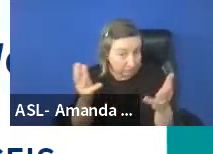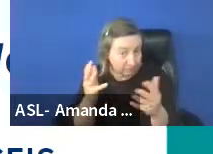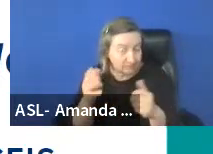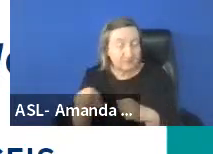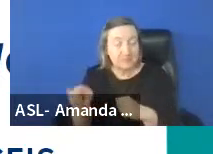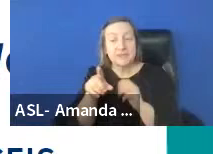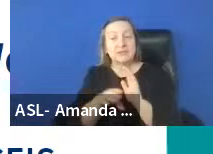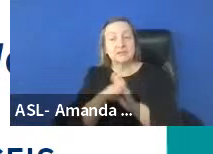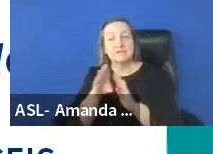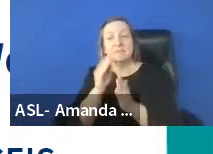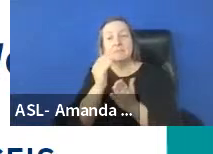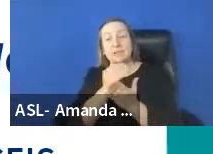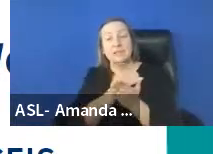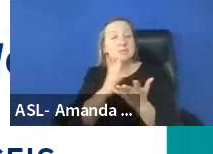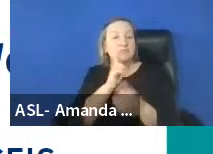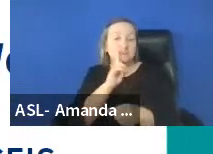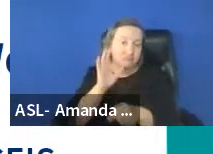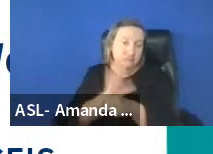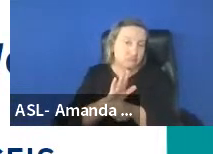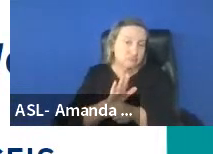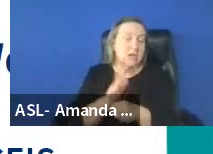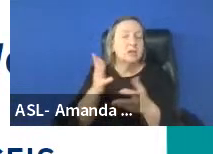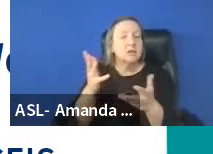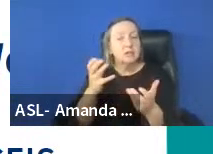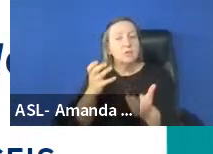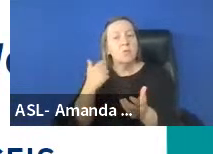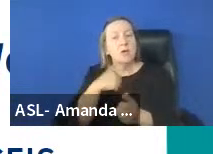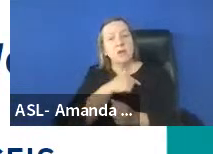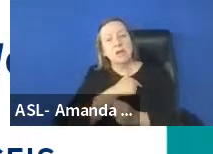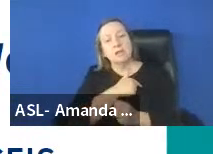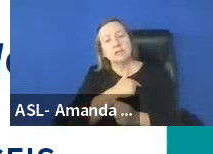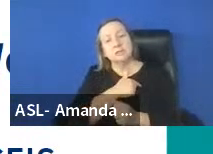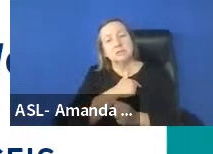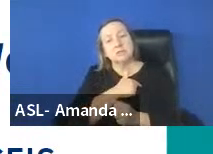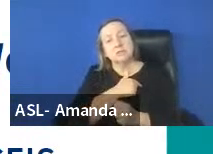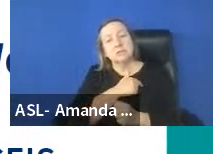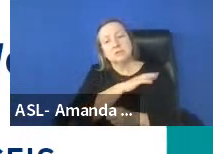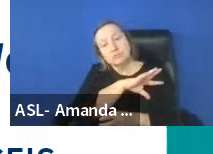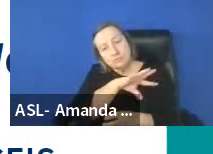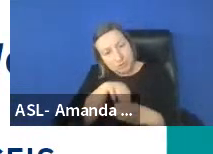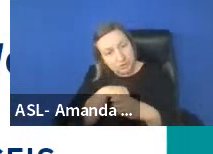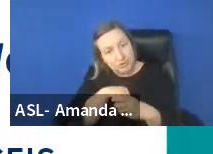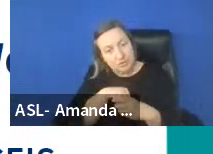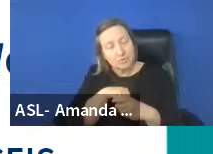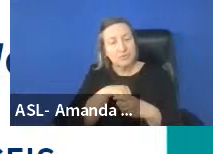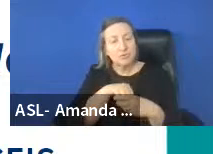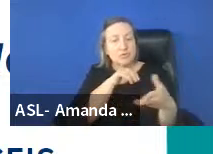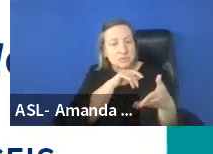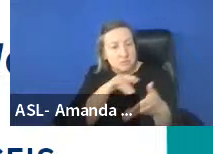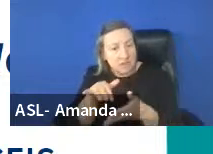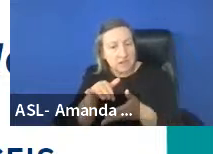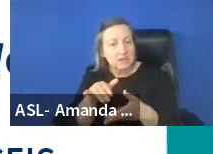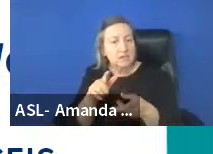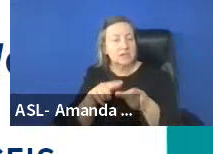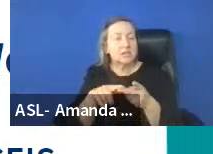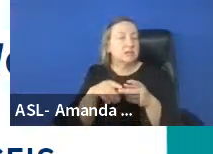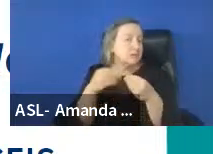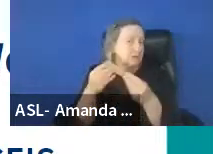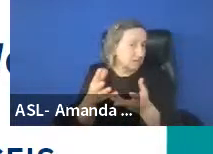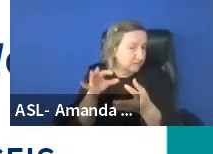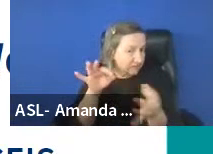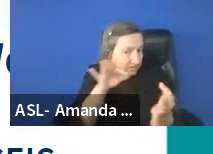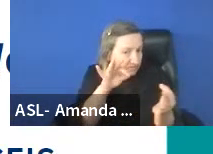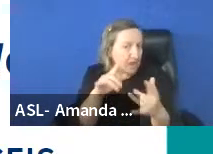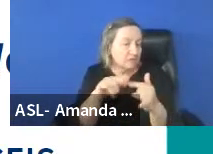developing a list of commitments that they want us to include, study, give them feedback